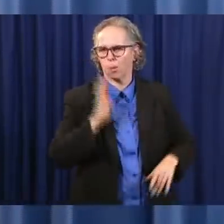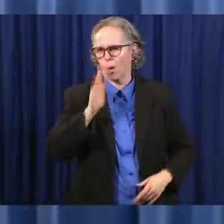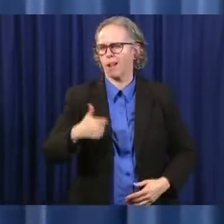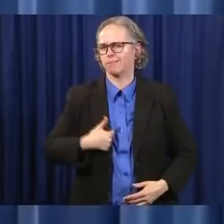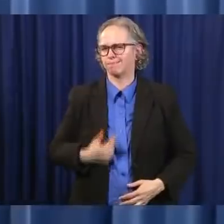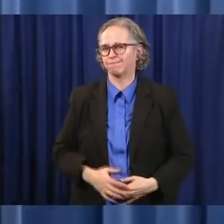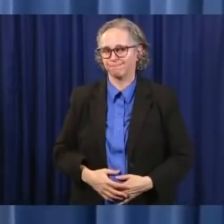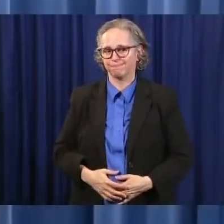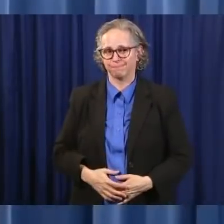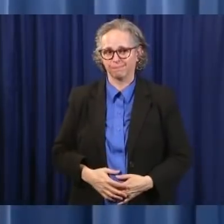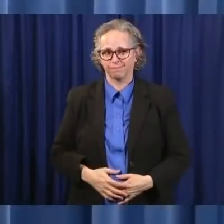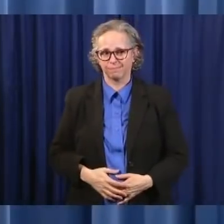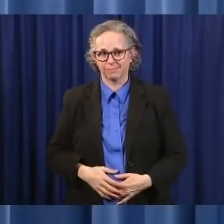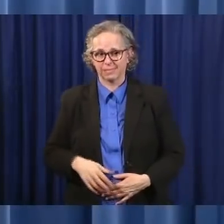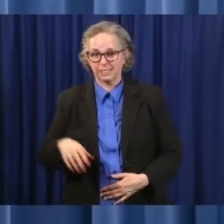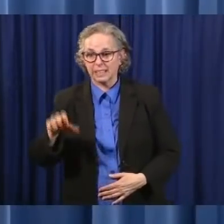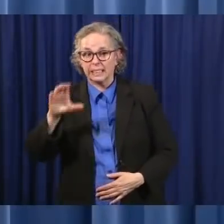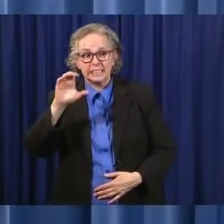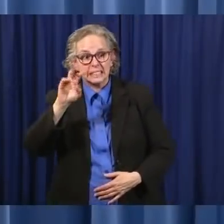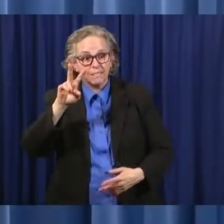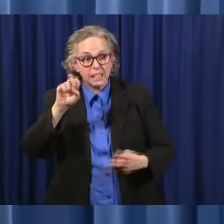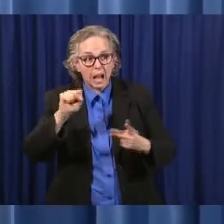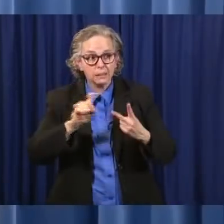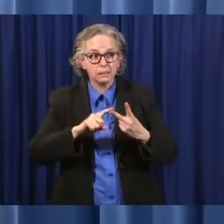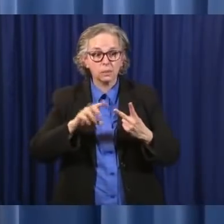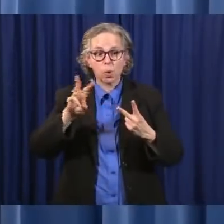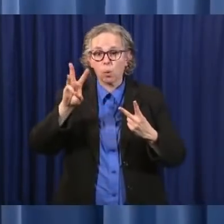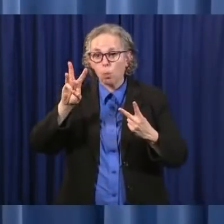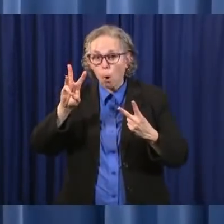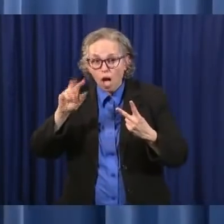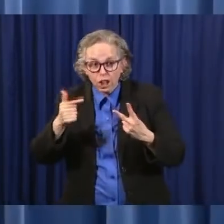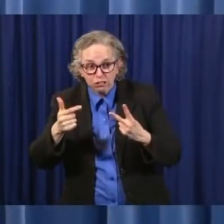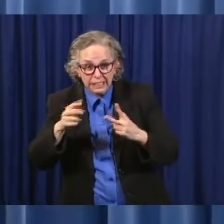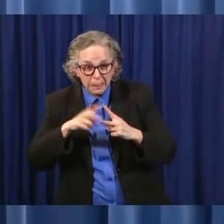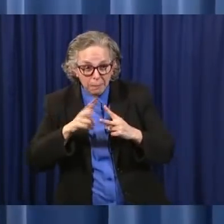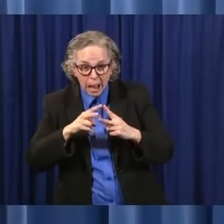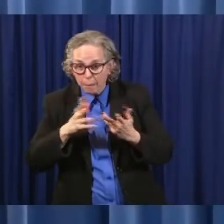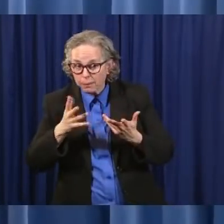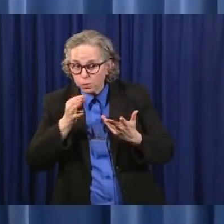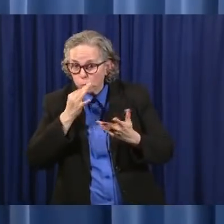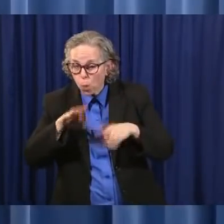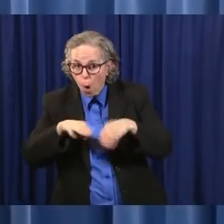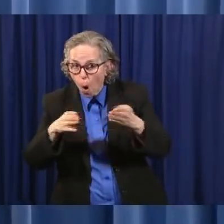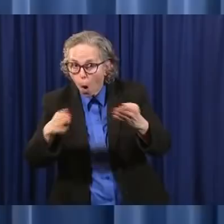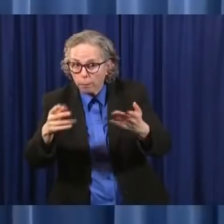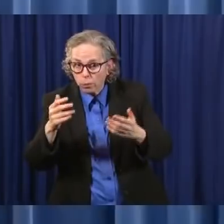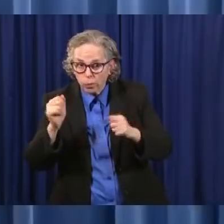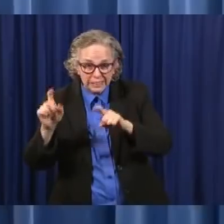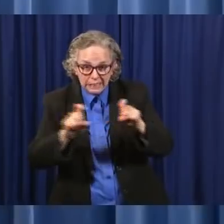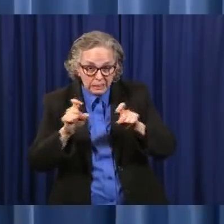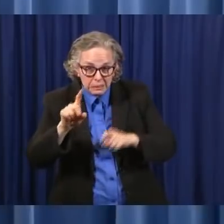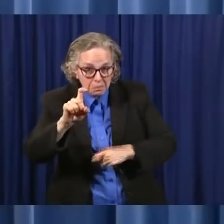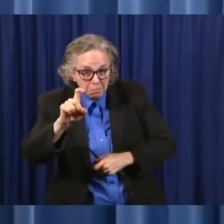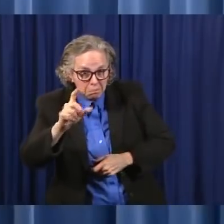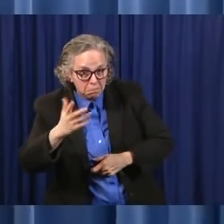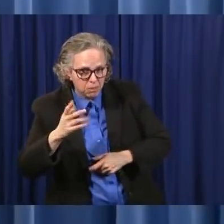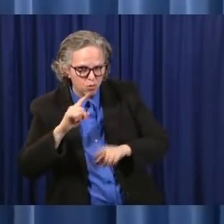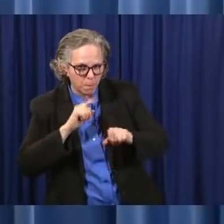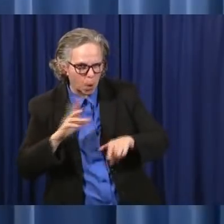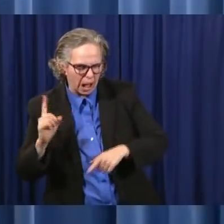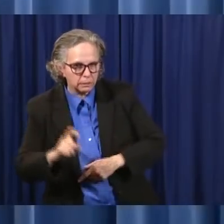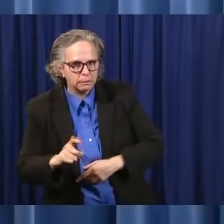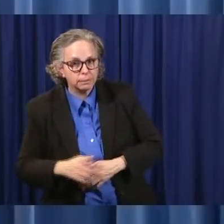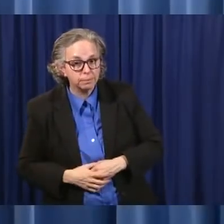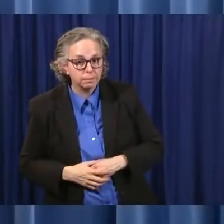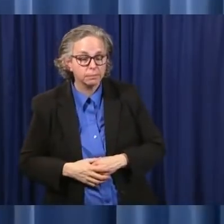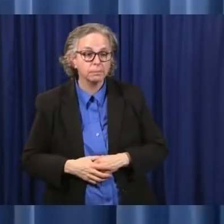CVS and Walgreens anytime soon, something, or, you know, just for example, could be other places.